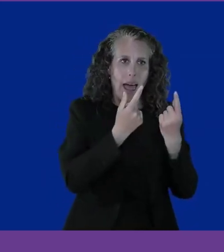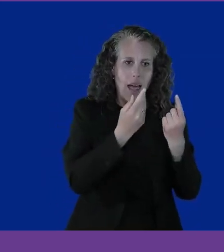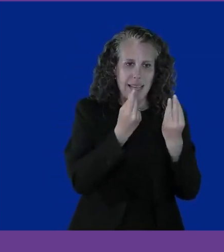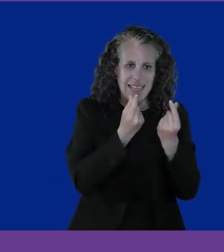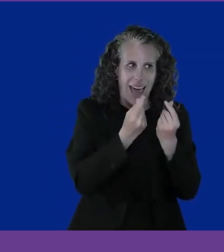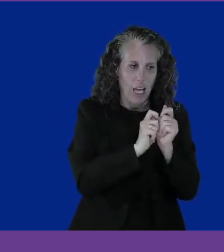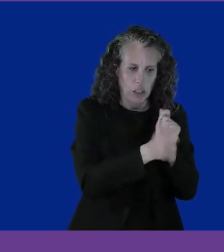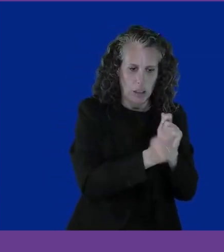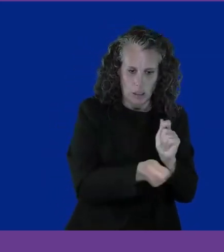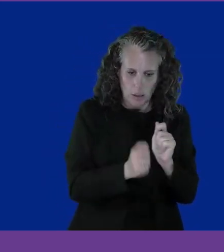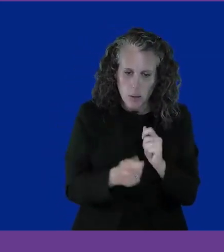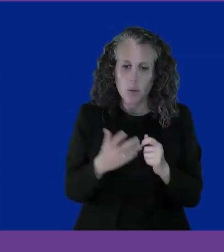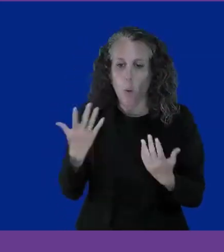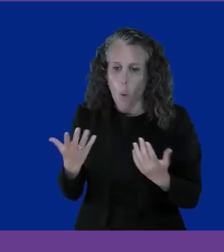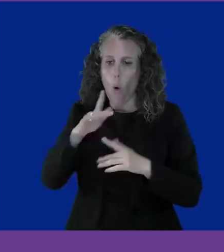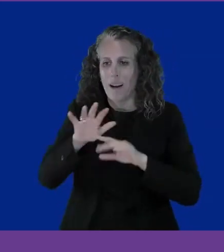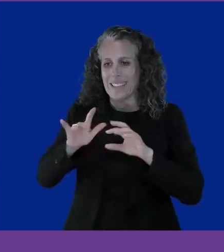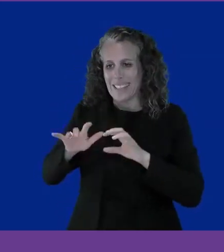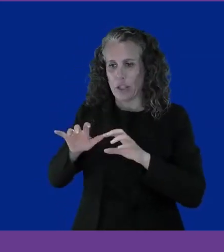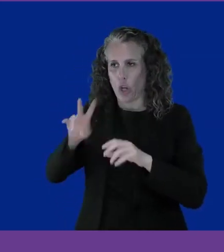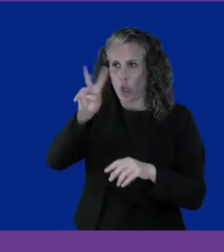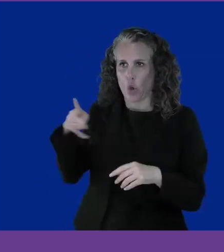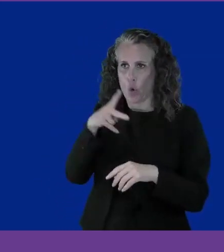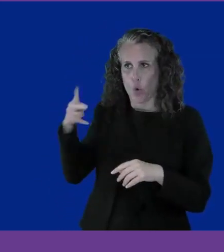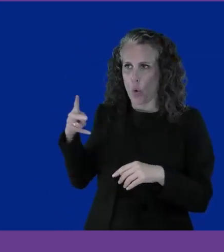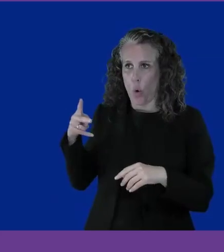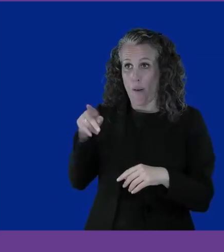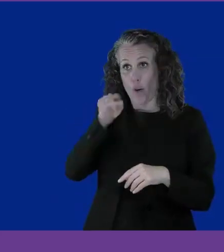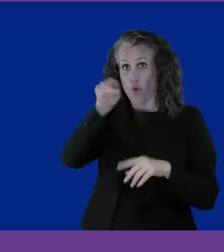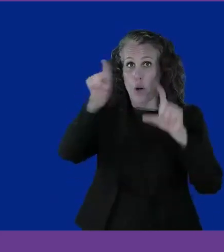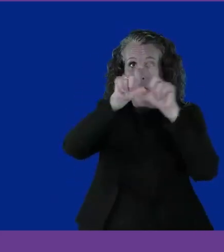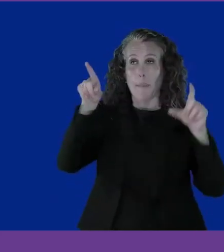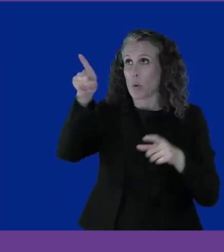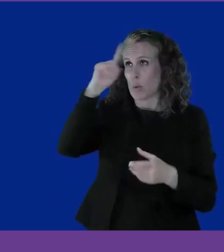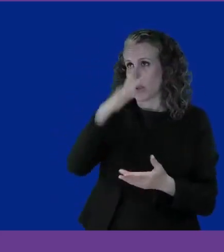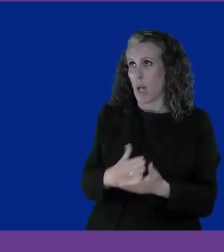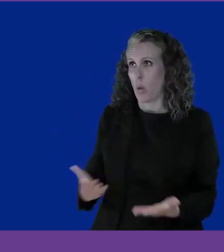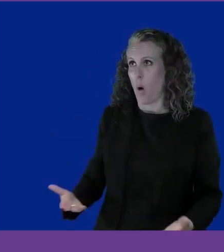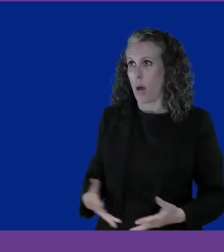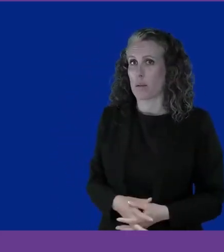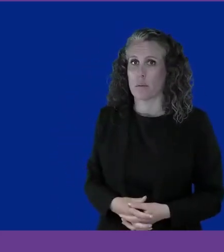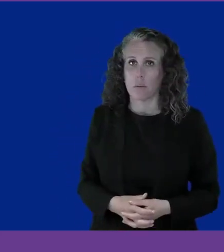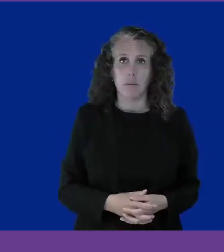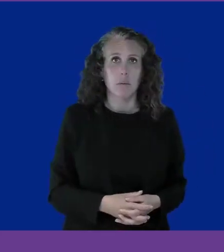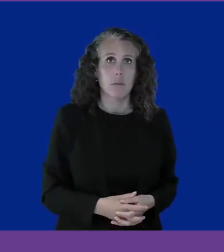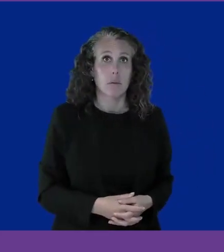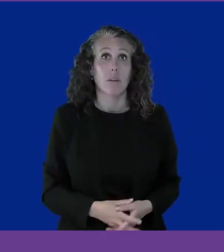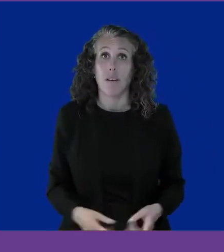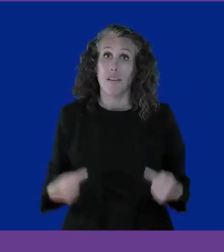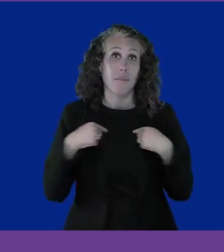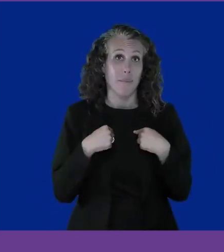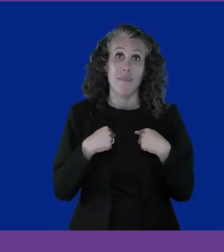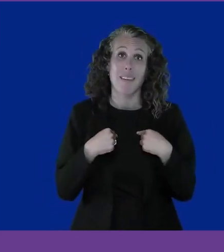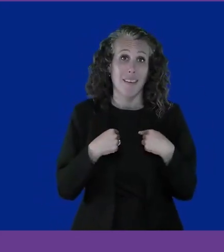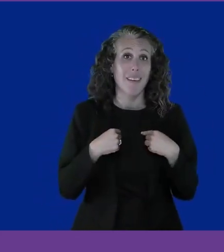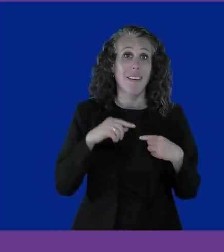as a strategy for your company. What would you decide on? For me, it's completely clear. It would be the ATM to